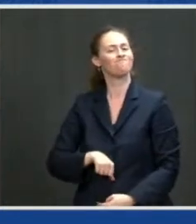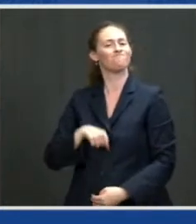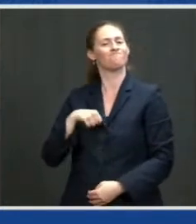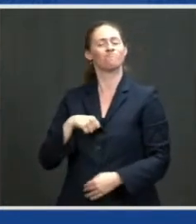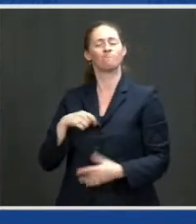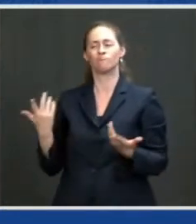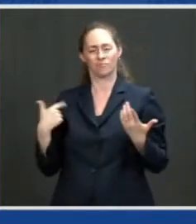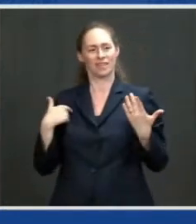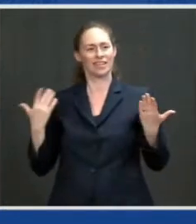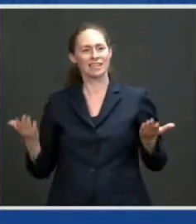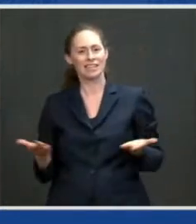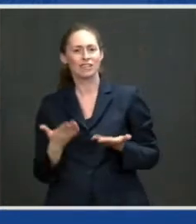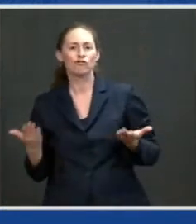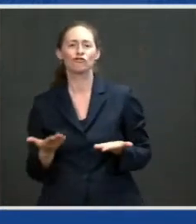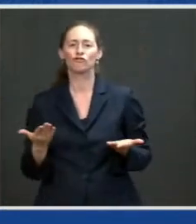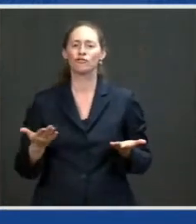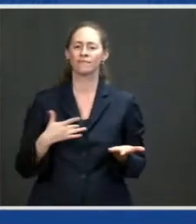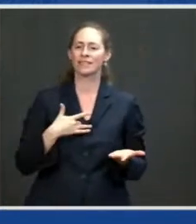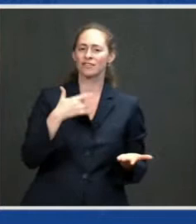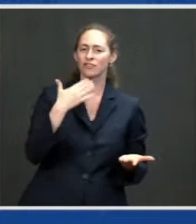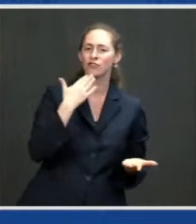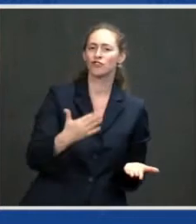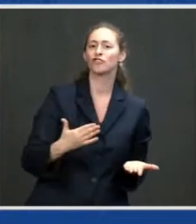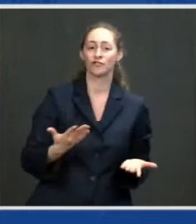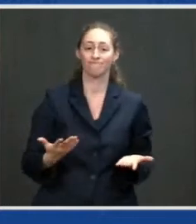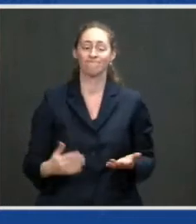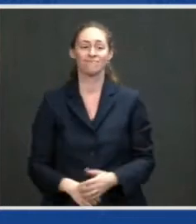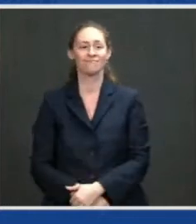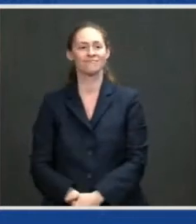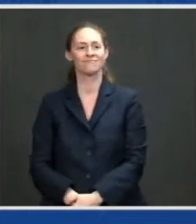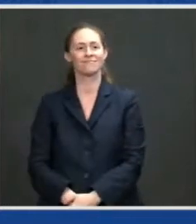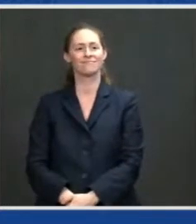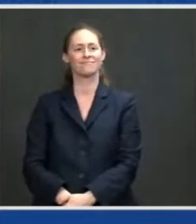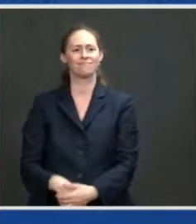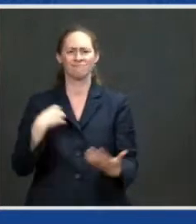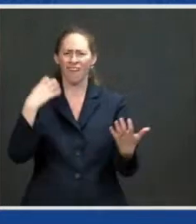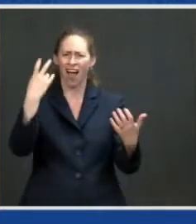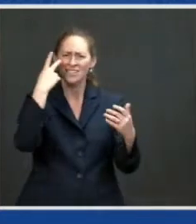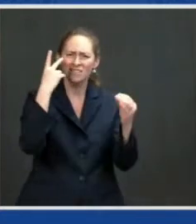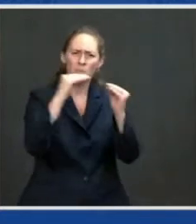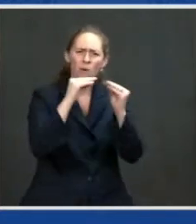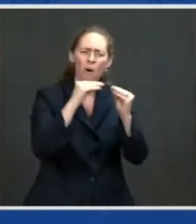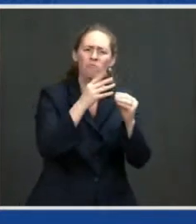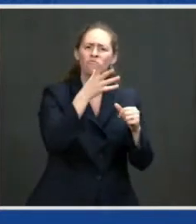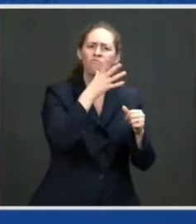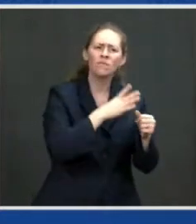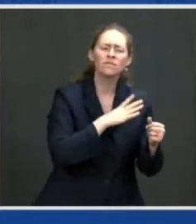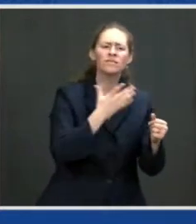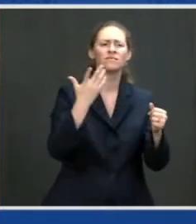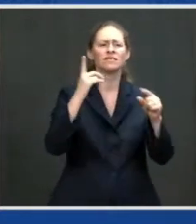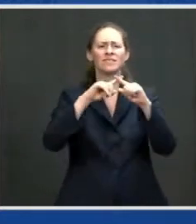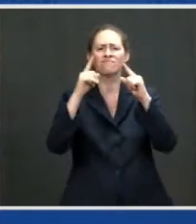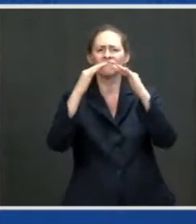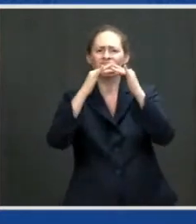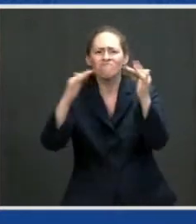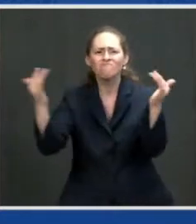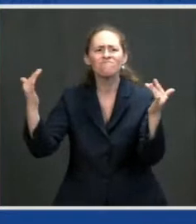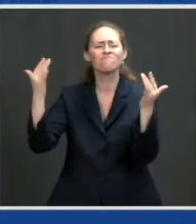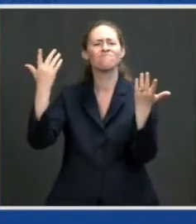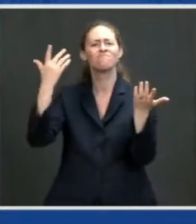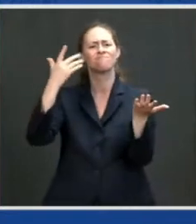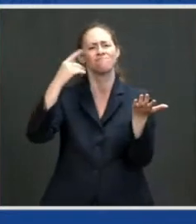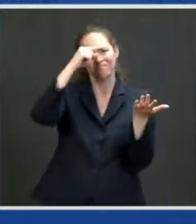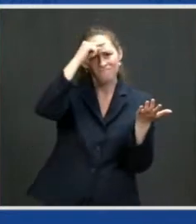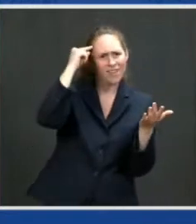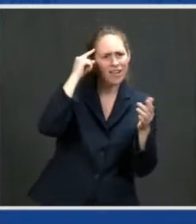workers, Asian American workers, women, who've been left behind in previous economic recoveries